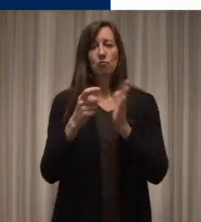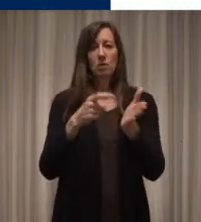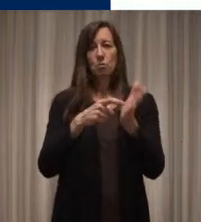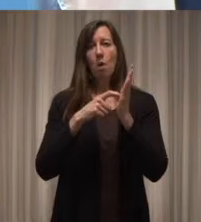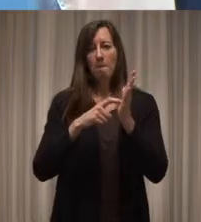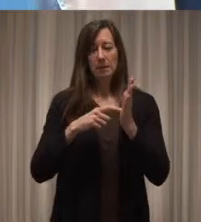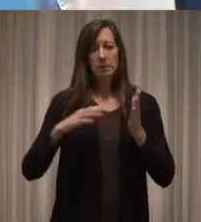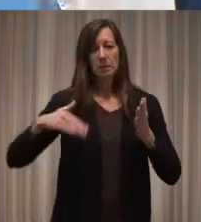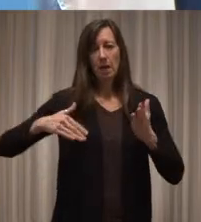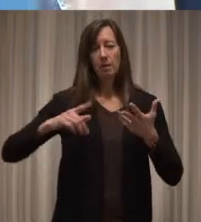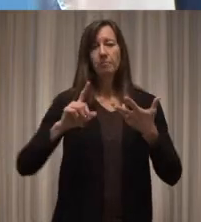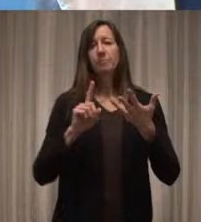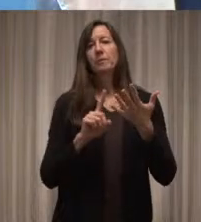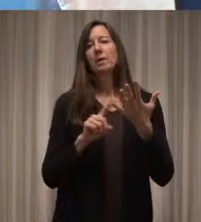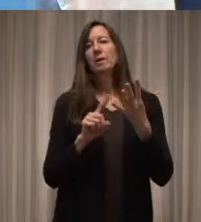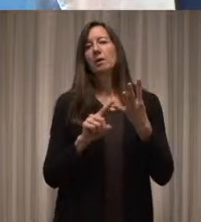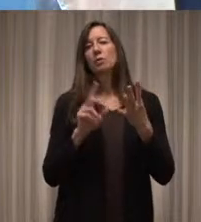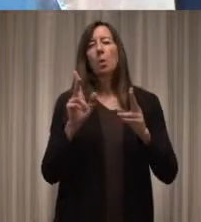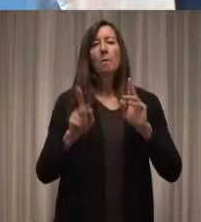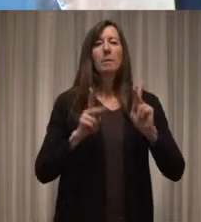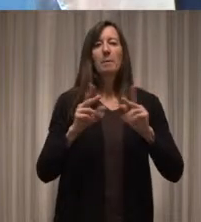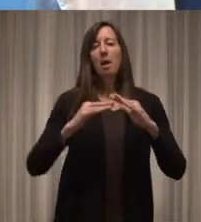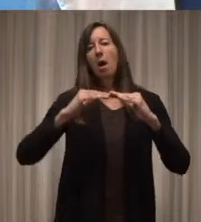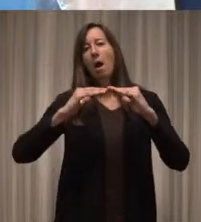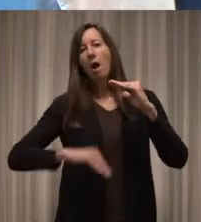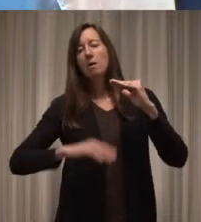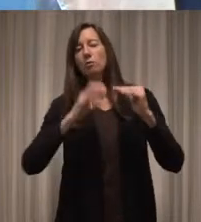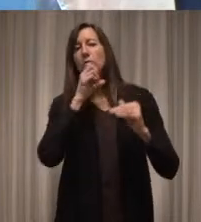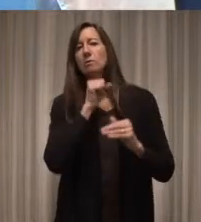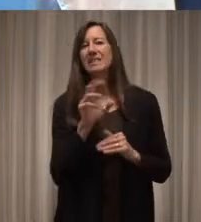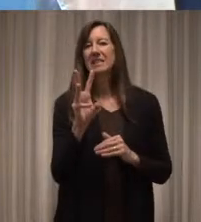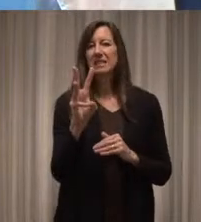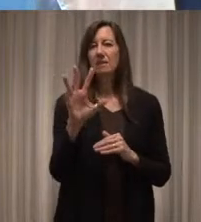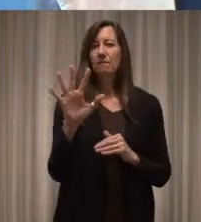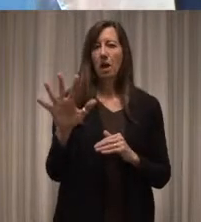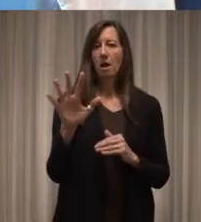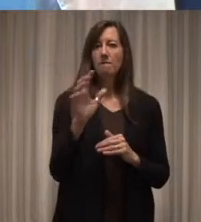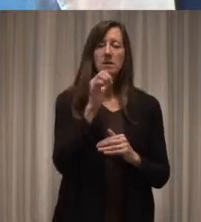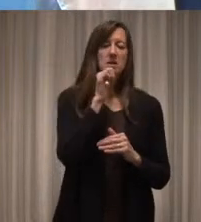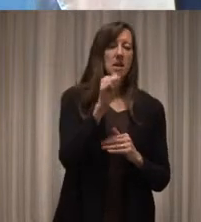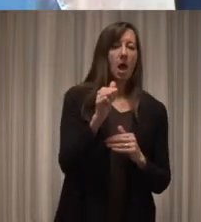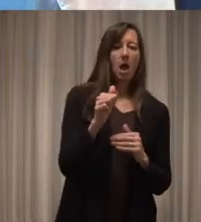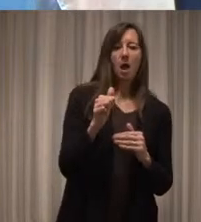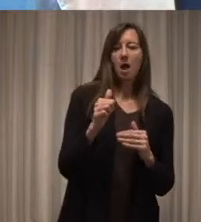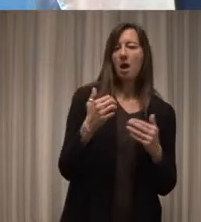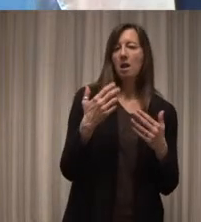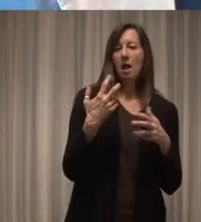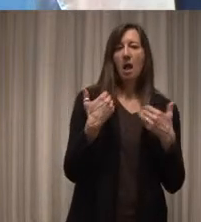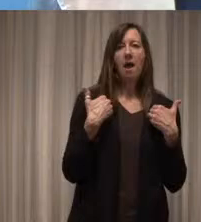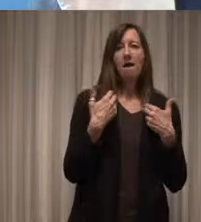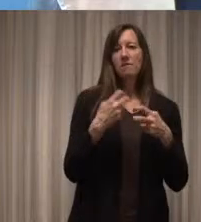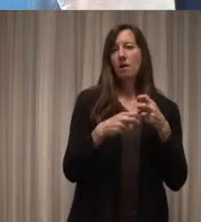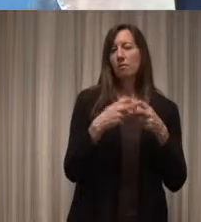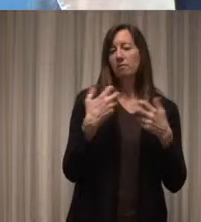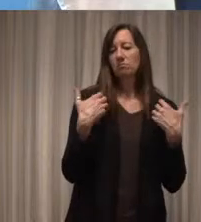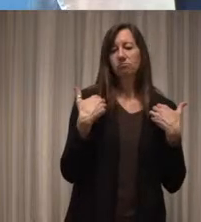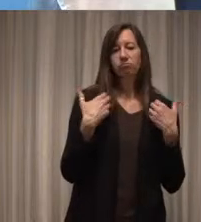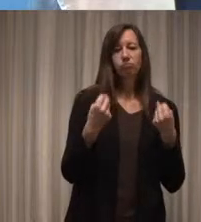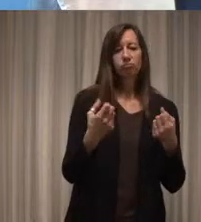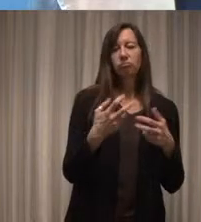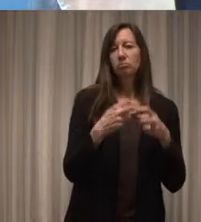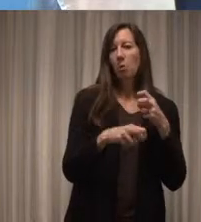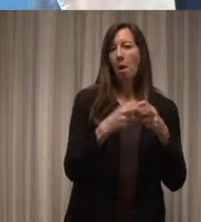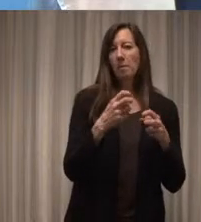folks under 65 who don't have those underlying conditions and who are not essential workers. And at this point, without